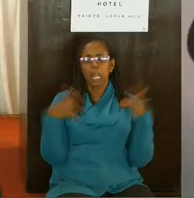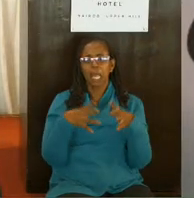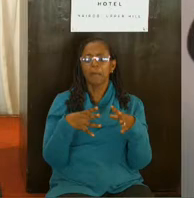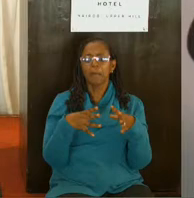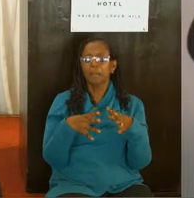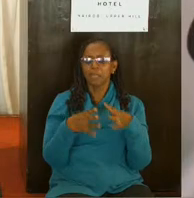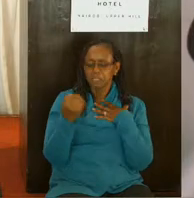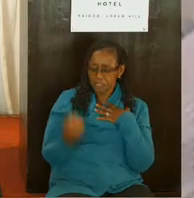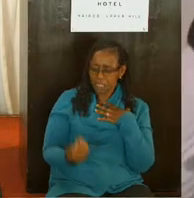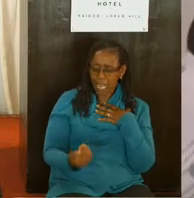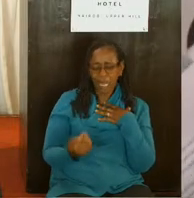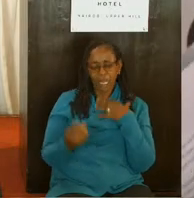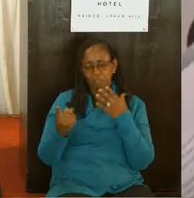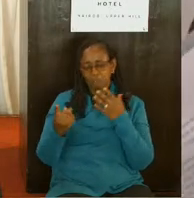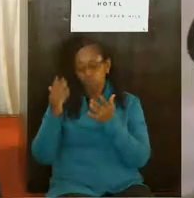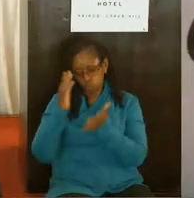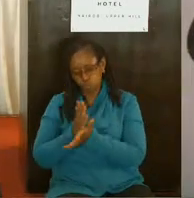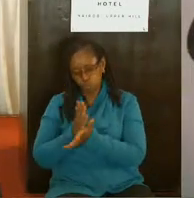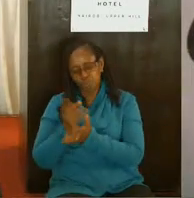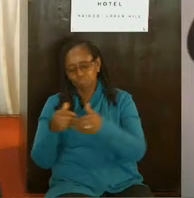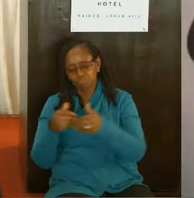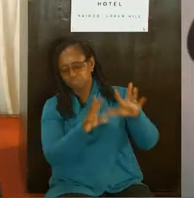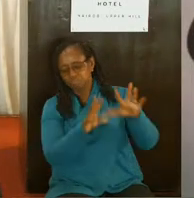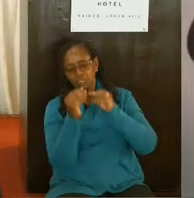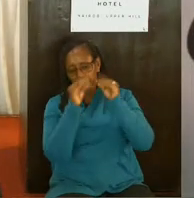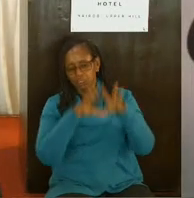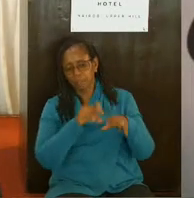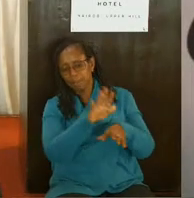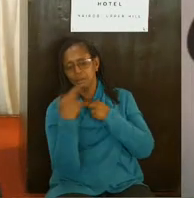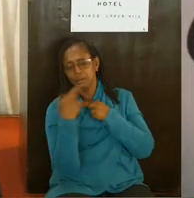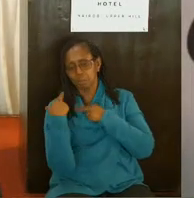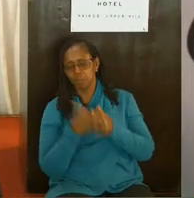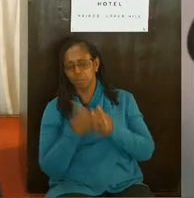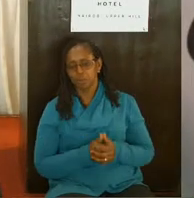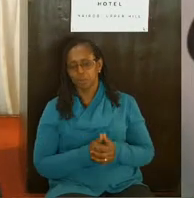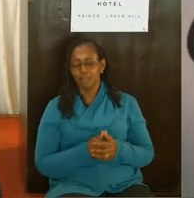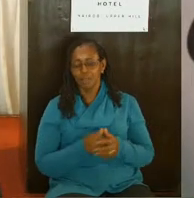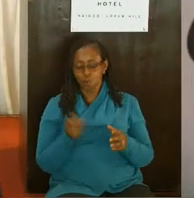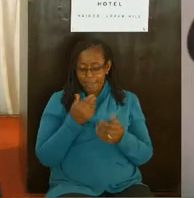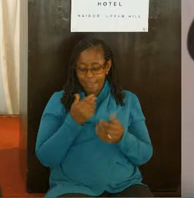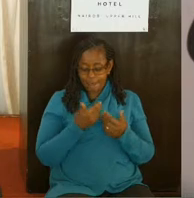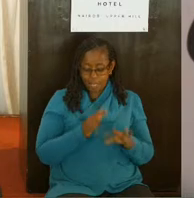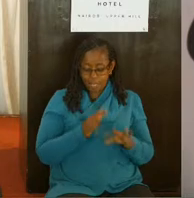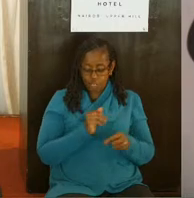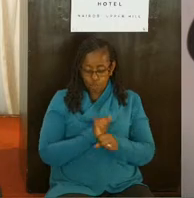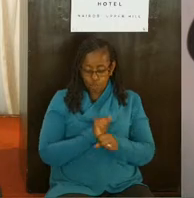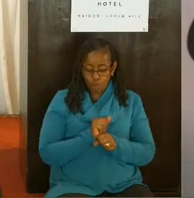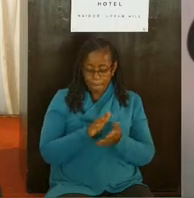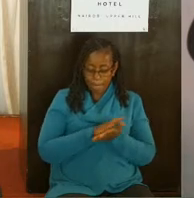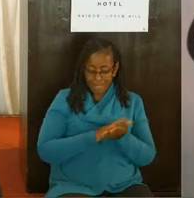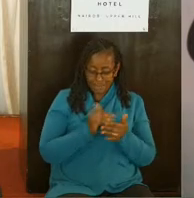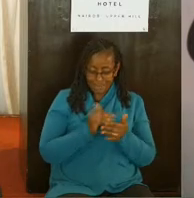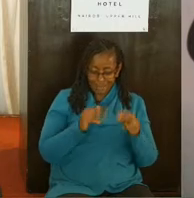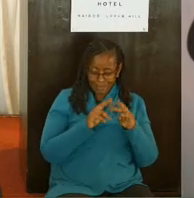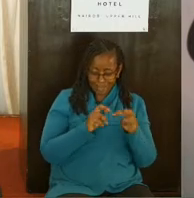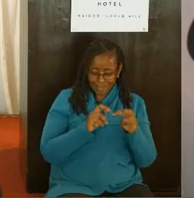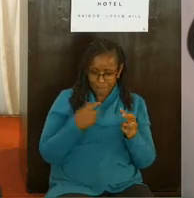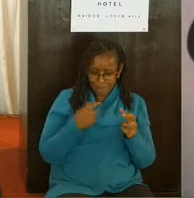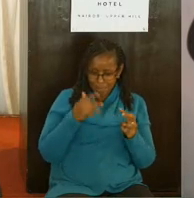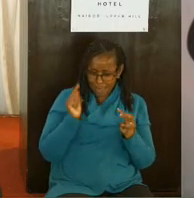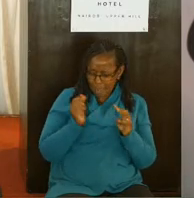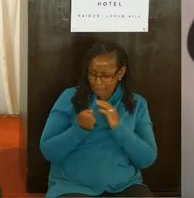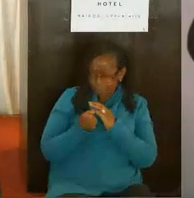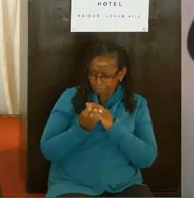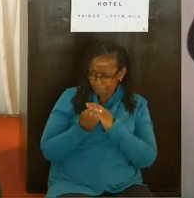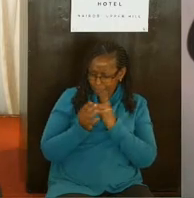was a child who has been left to to the teacher and we did a baseline survey and I would be sharing a little bit just you know in